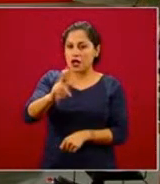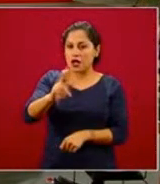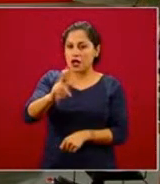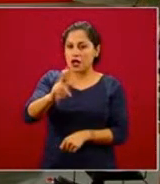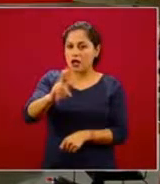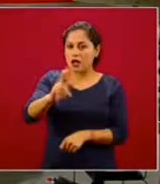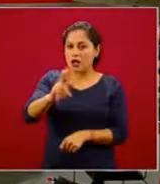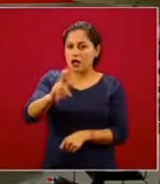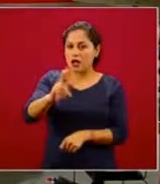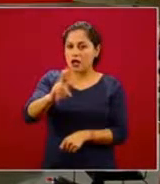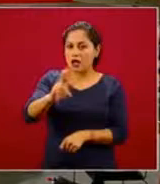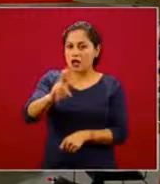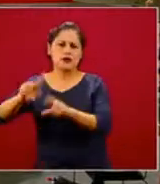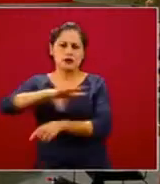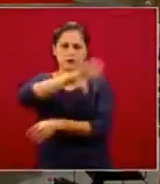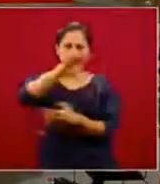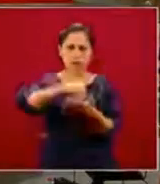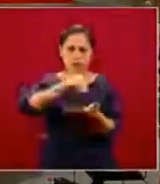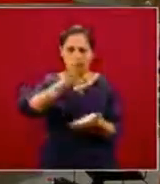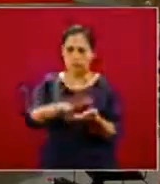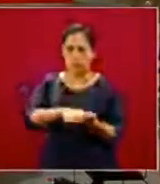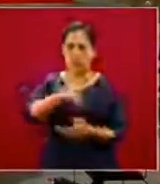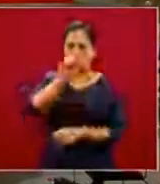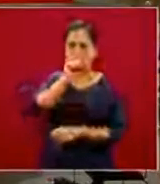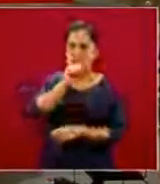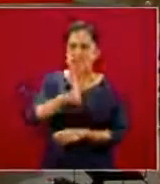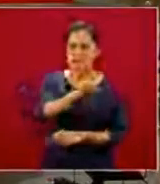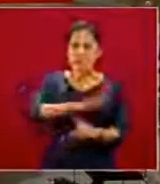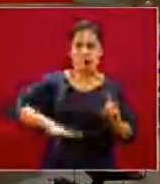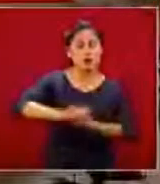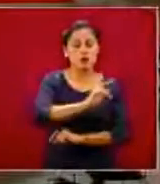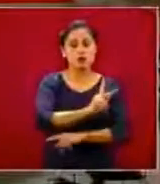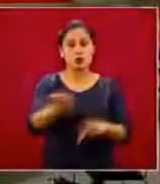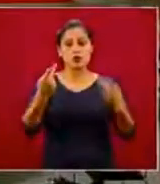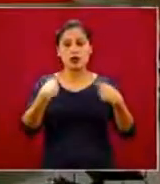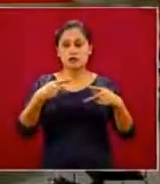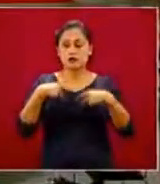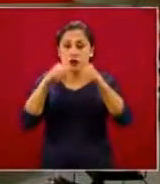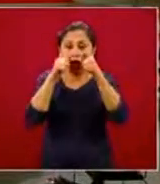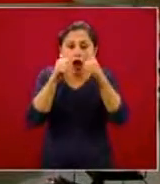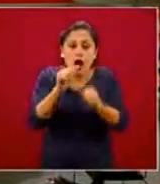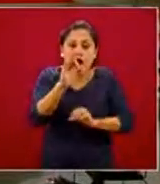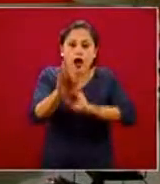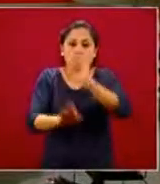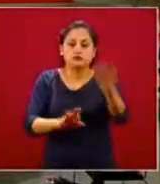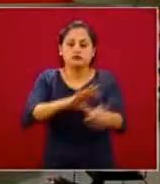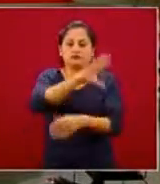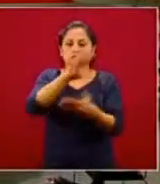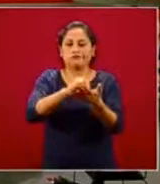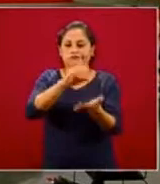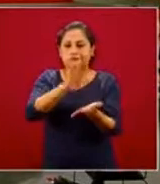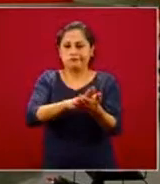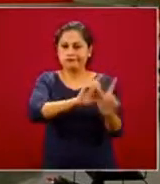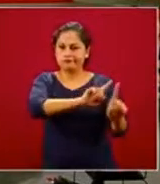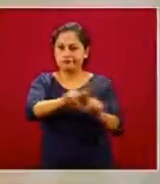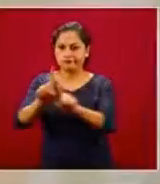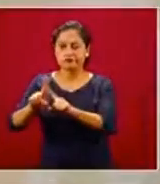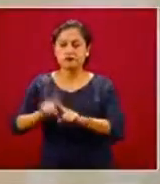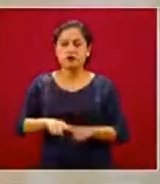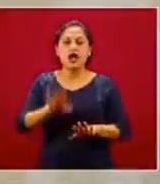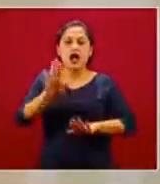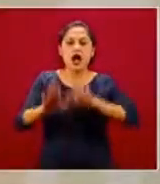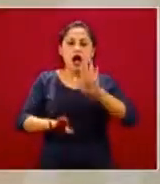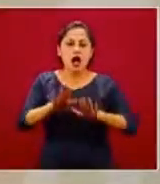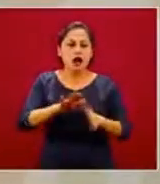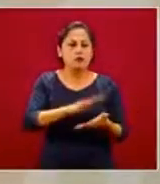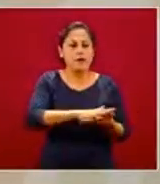la respuesta a la just so salud that y we a la don't salud forget pública that health debe is ser integral. comprehensive. Todo está presente al mismo So tiempo, a a veces public se health exacerban unas response